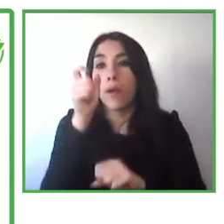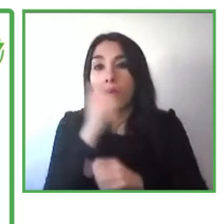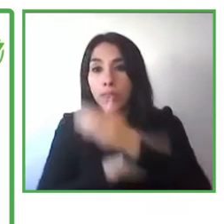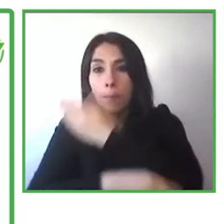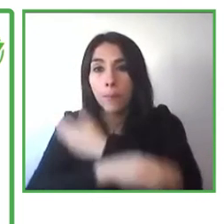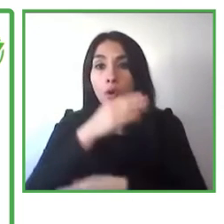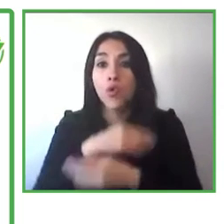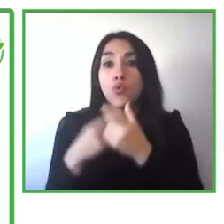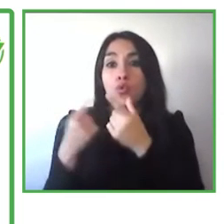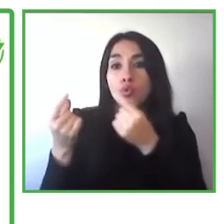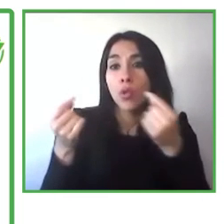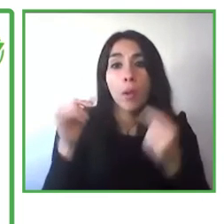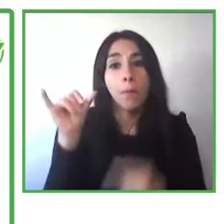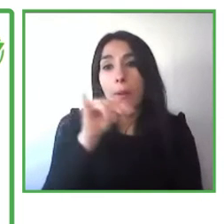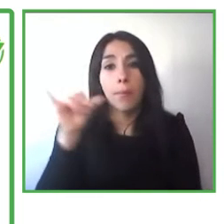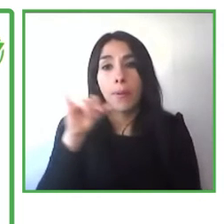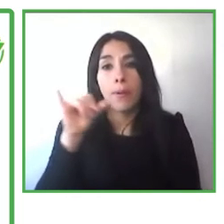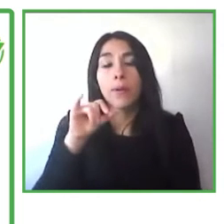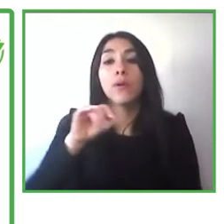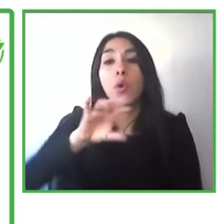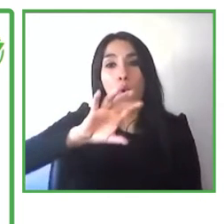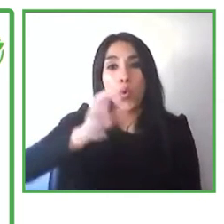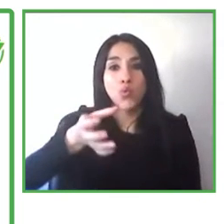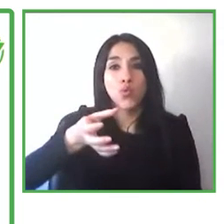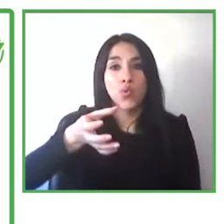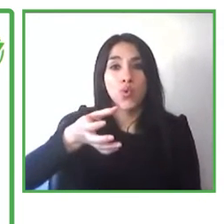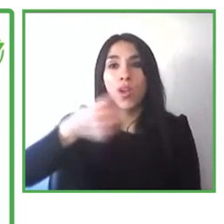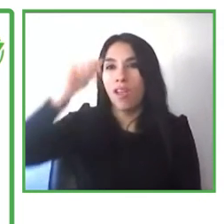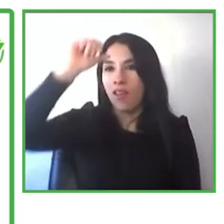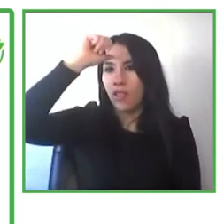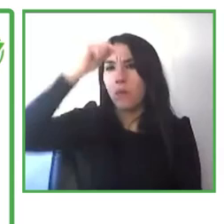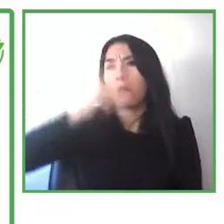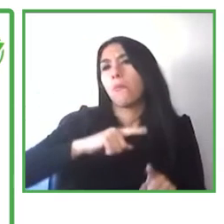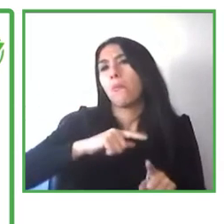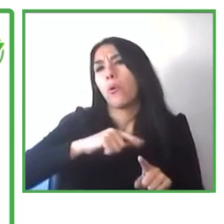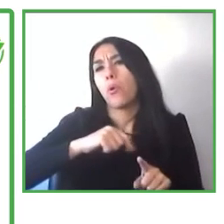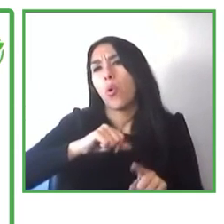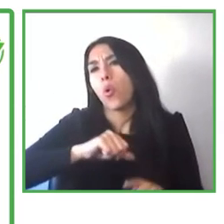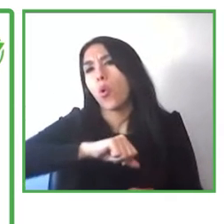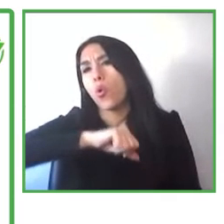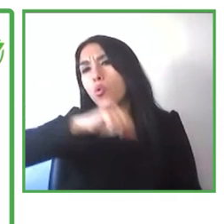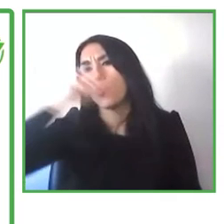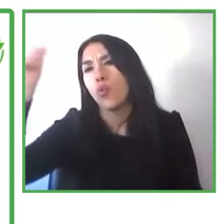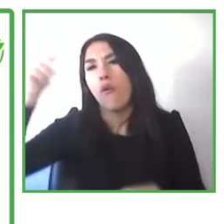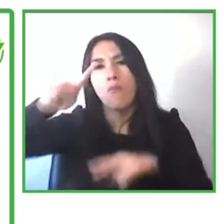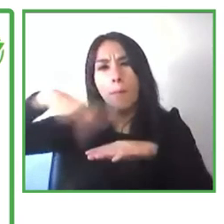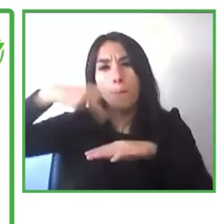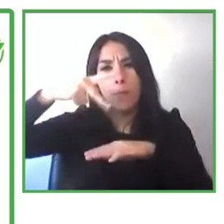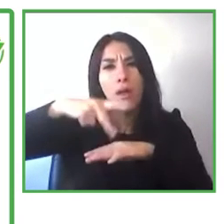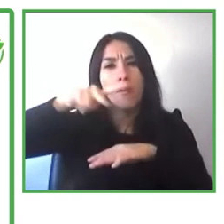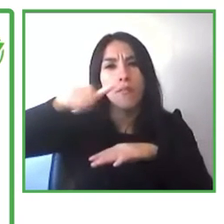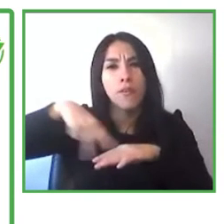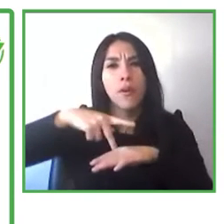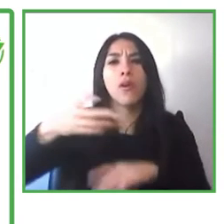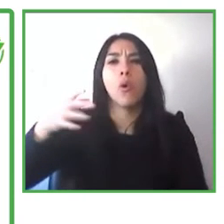January 2020, or also the latest one in Kenya. On our website,